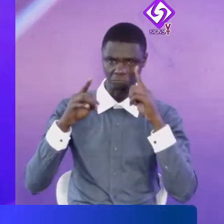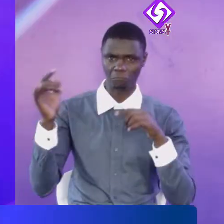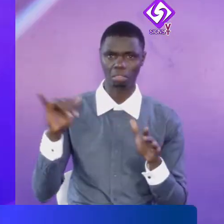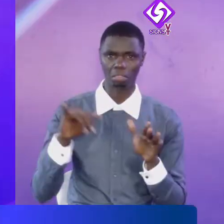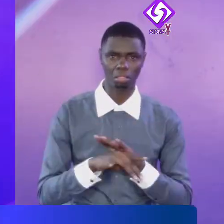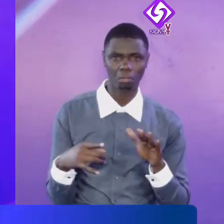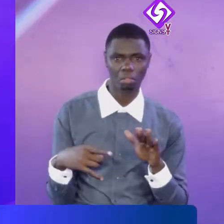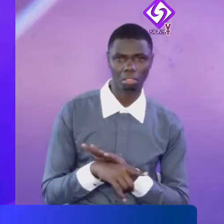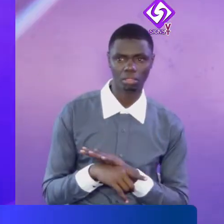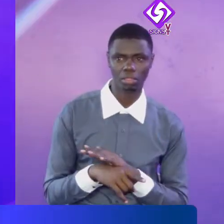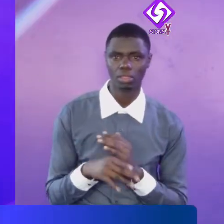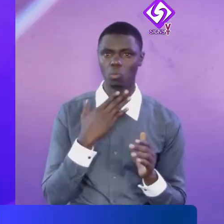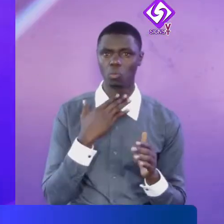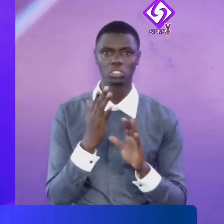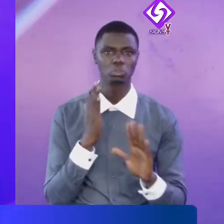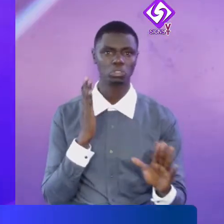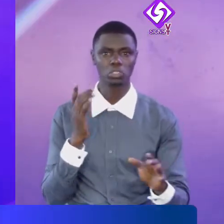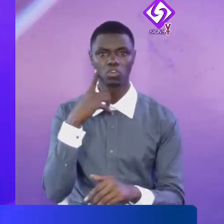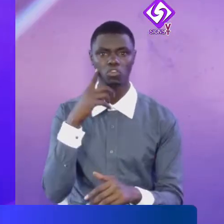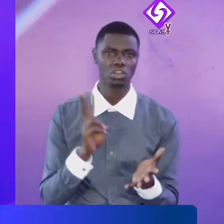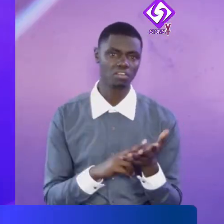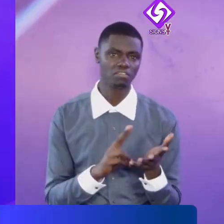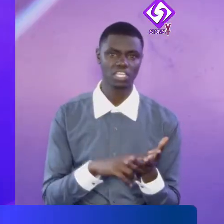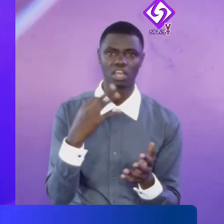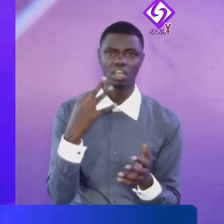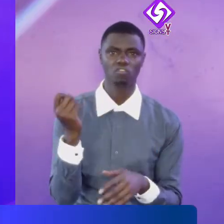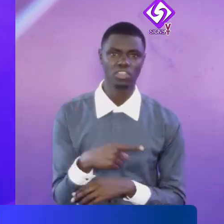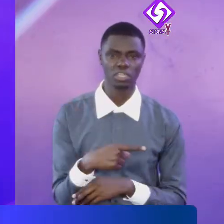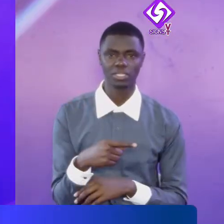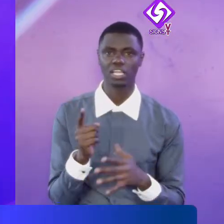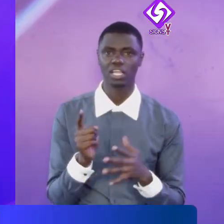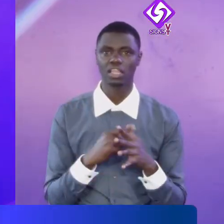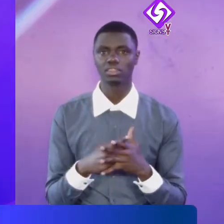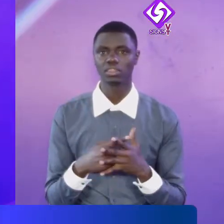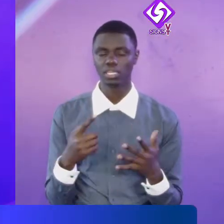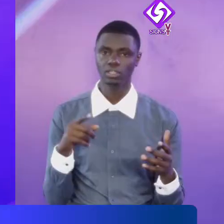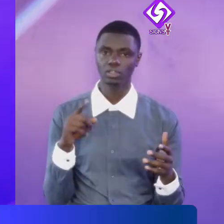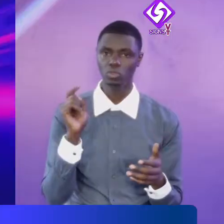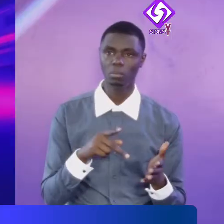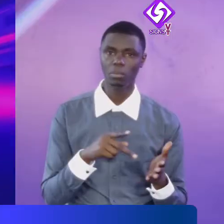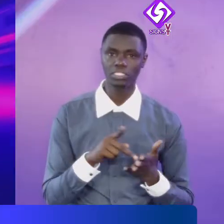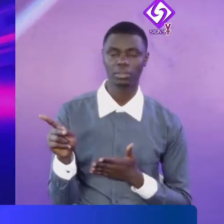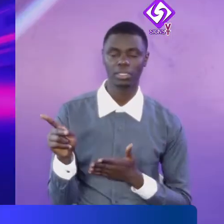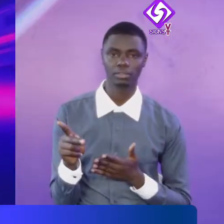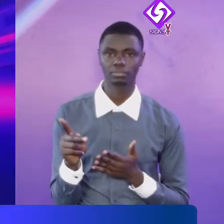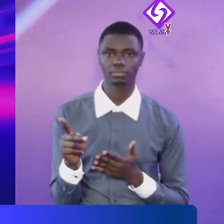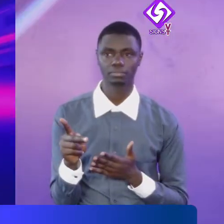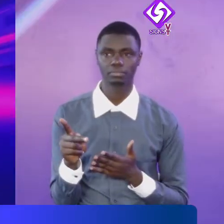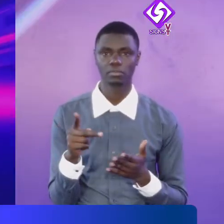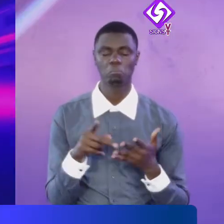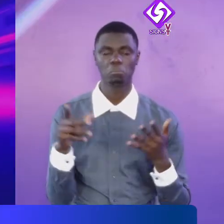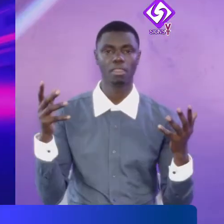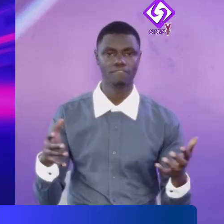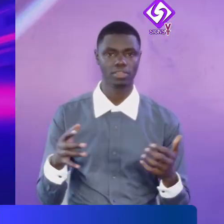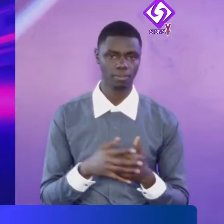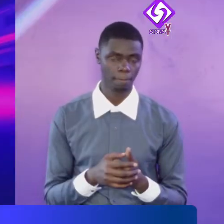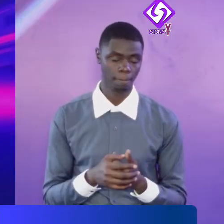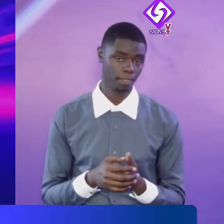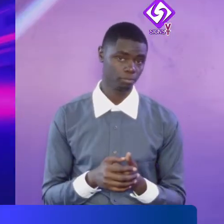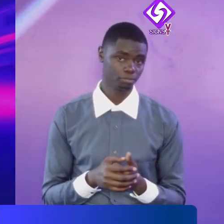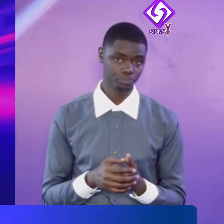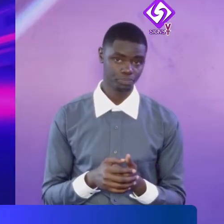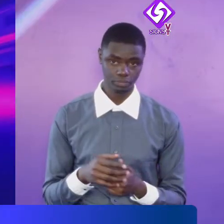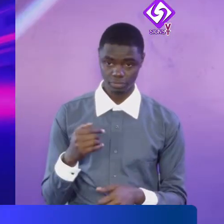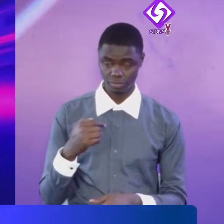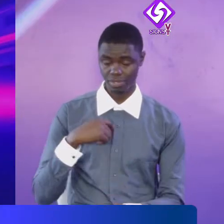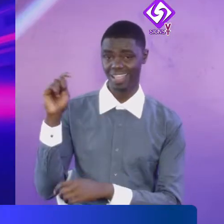for us, you have to queue for a visa for 3 months. And you have to pay for it for a huge sum of money. Yeah, so Alan, I'm just honest. Yeah. I'm a